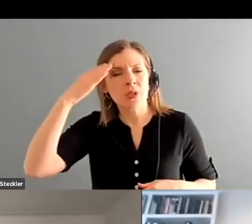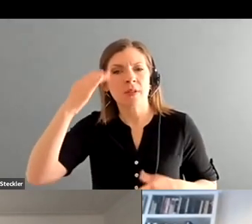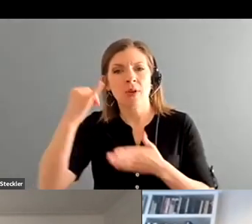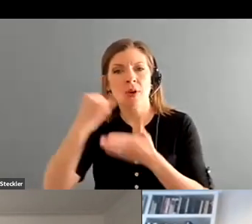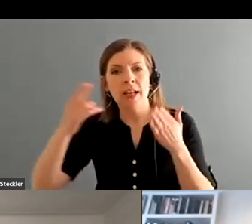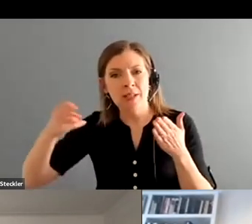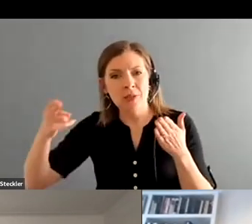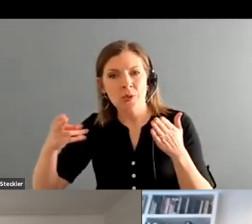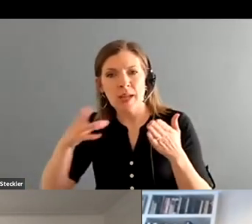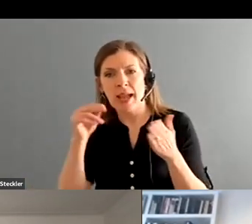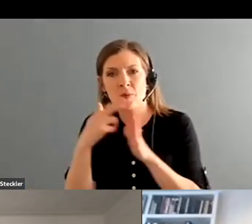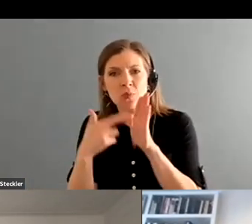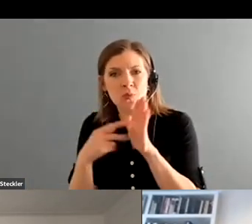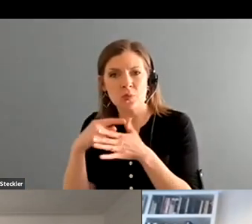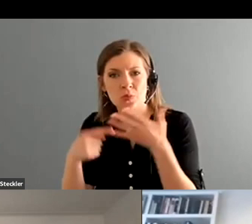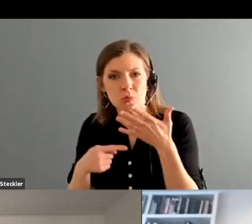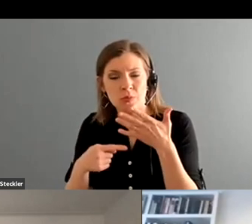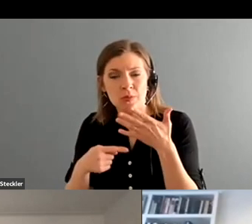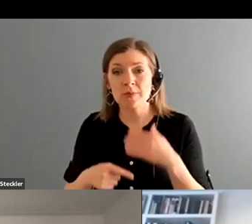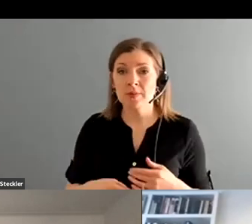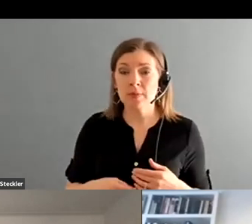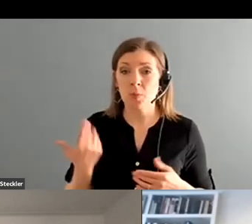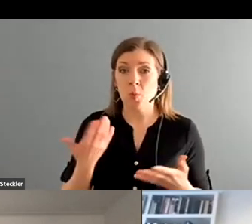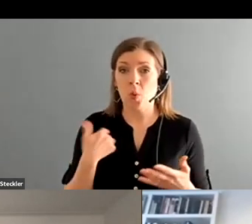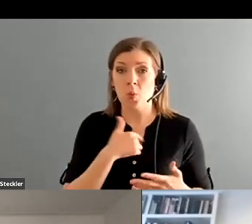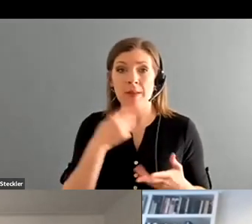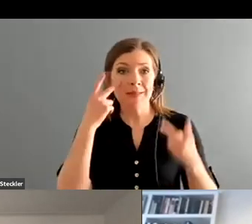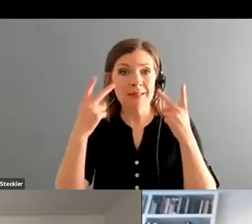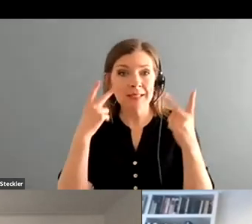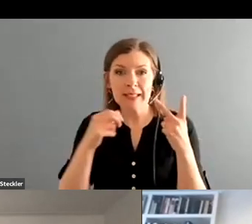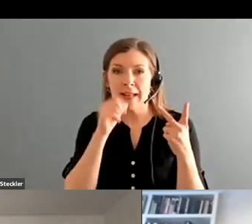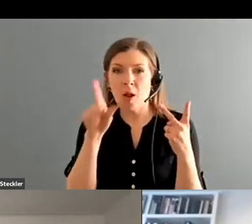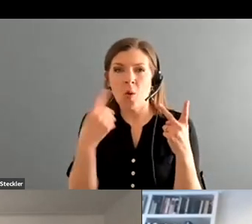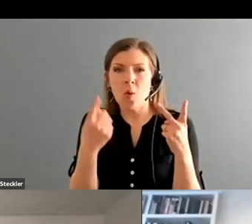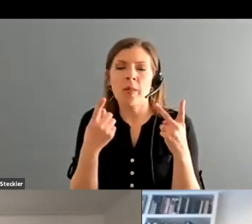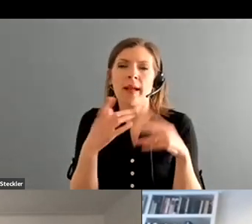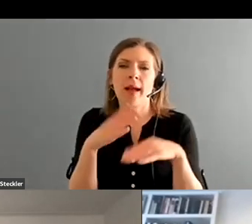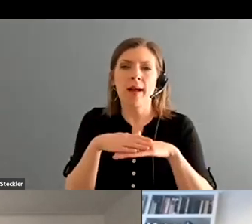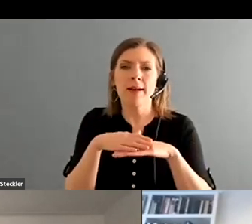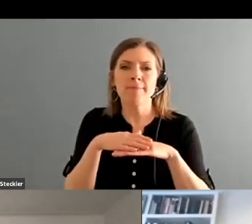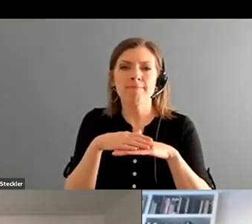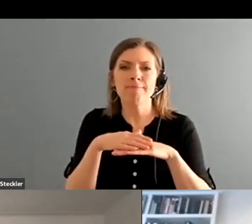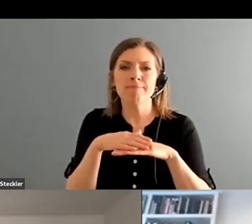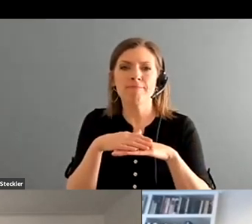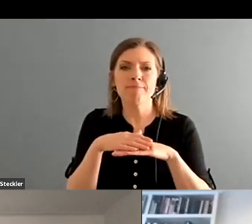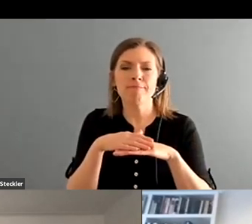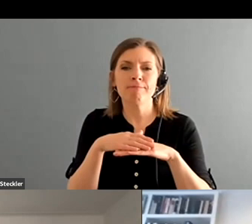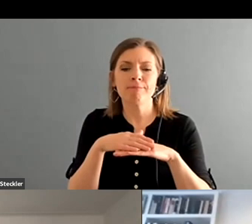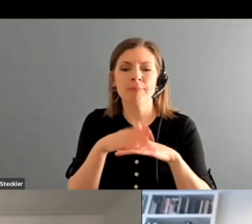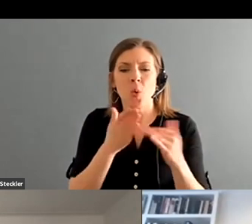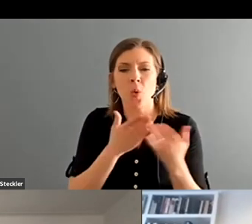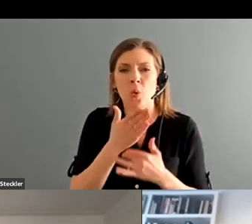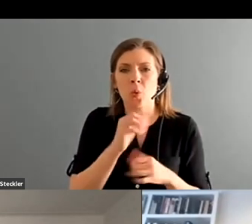its protocols. But what we've seen, not only on through work